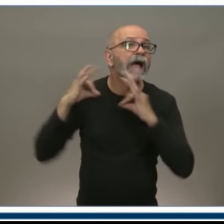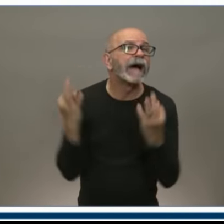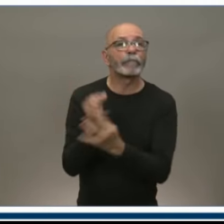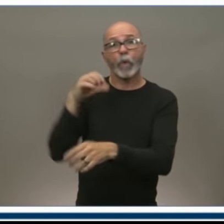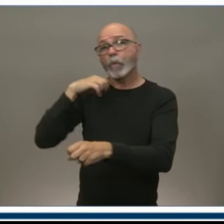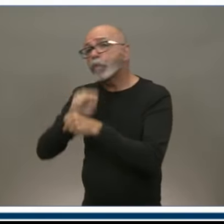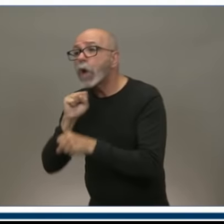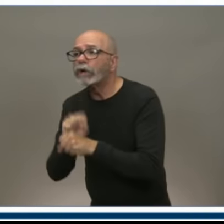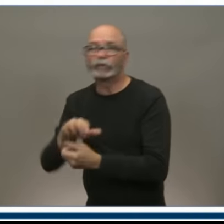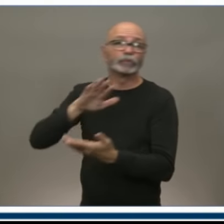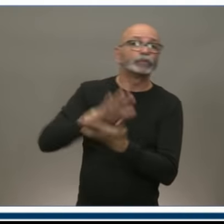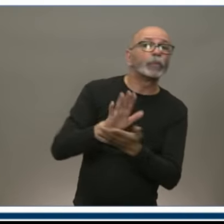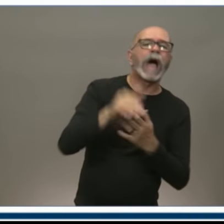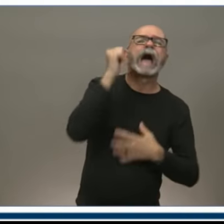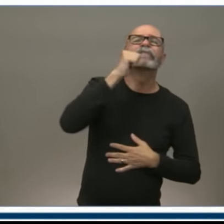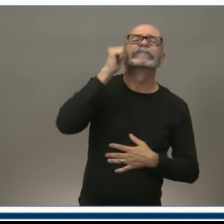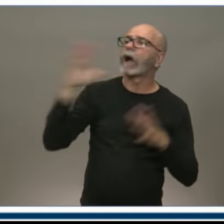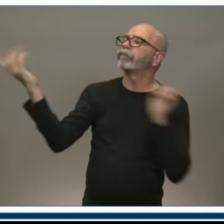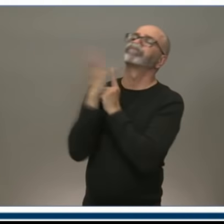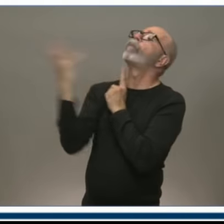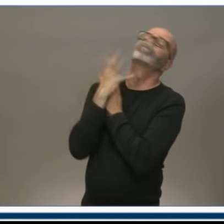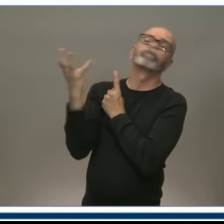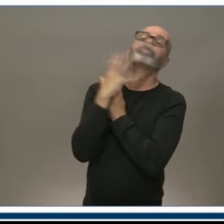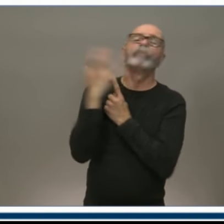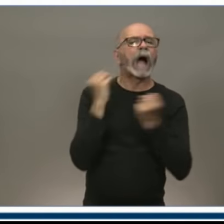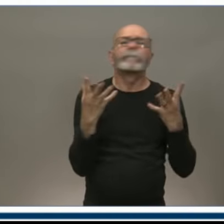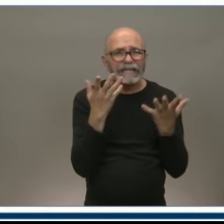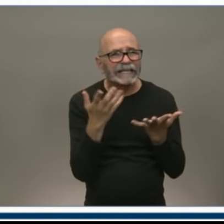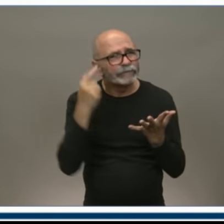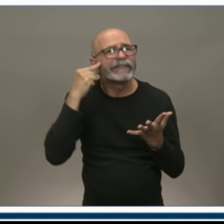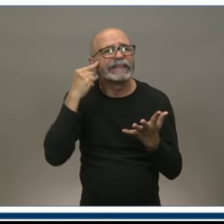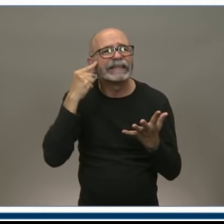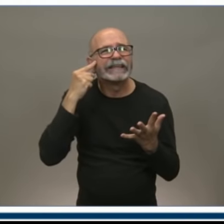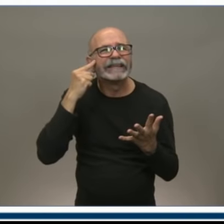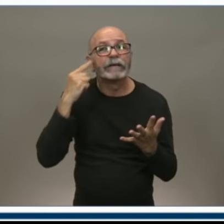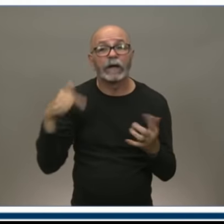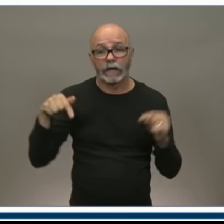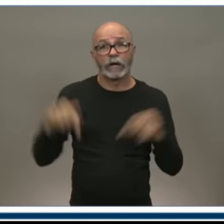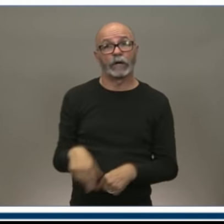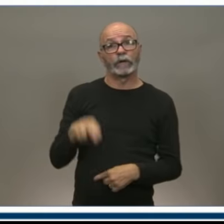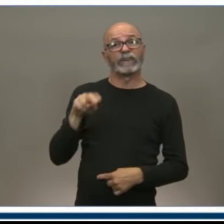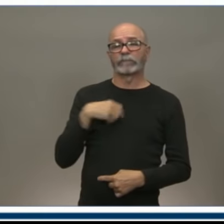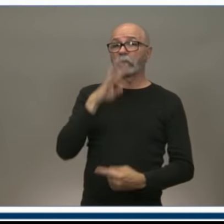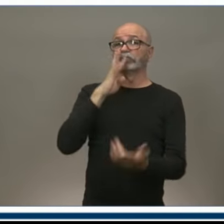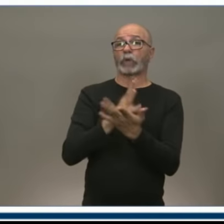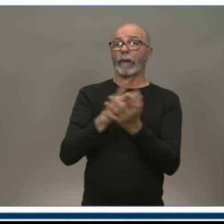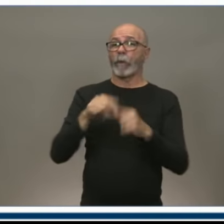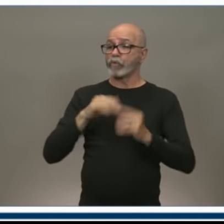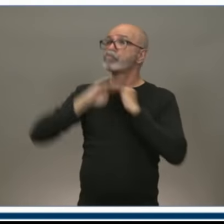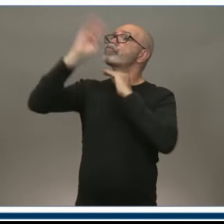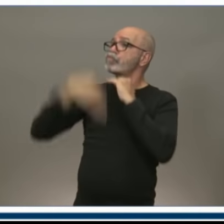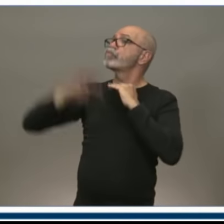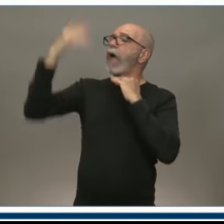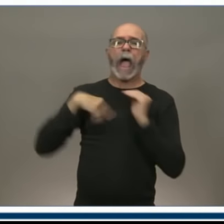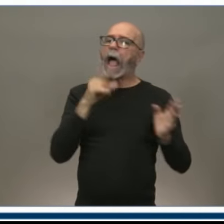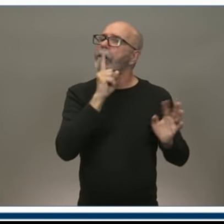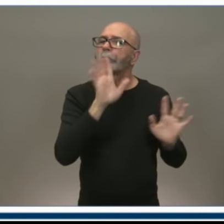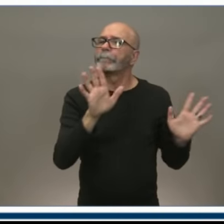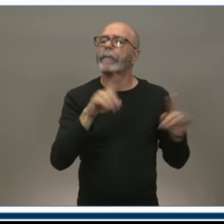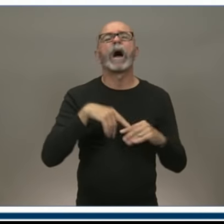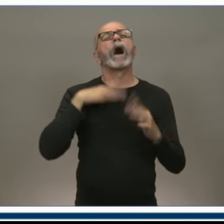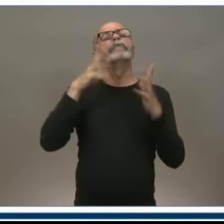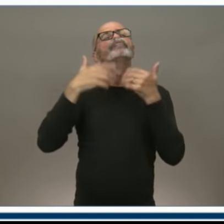And what do we need to do? Here in Nova Scotia, it's not about flattening the curve, but it's actually being out in front of the curve so we don't have to flatten